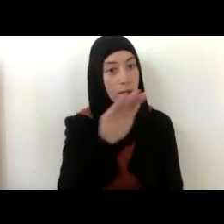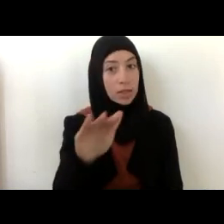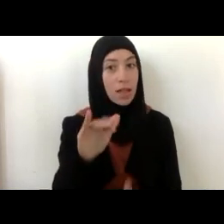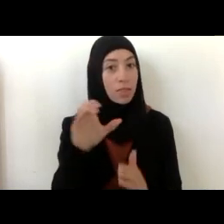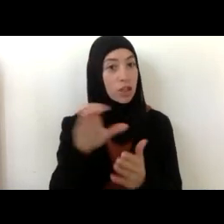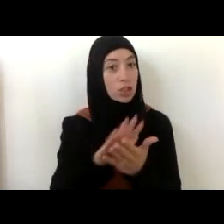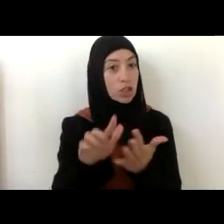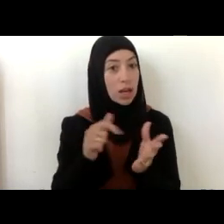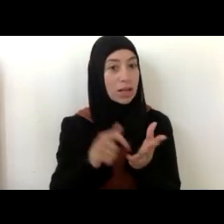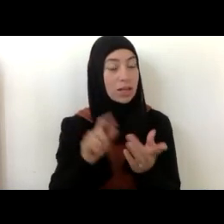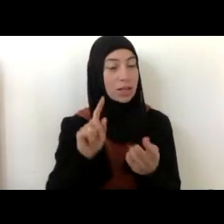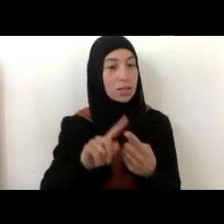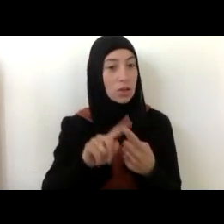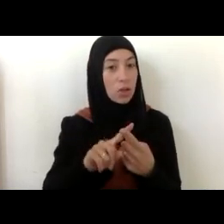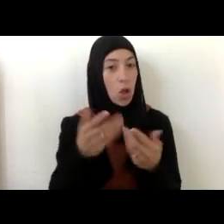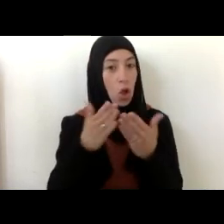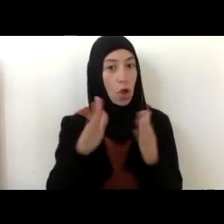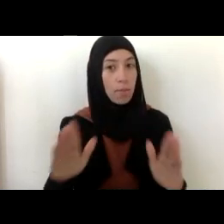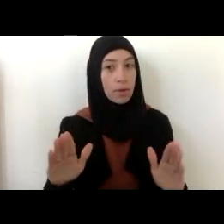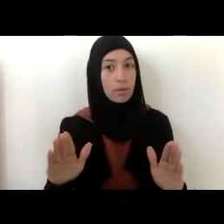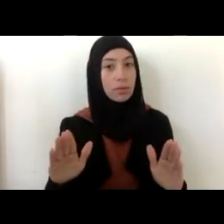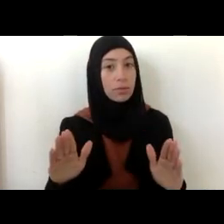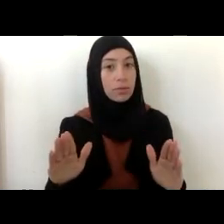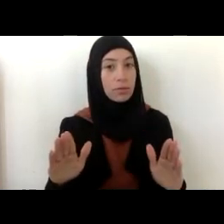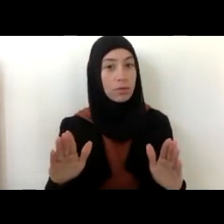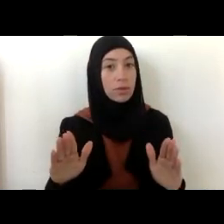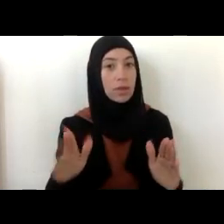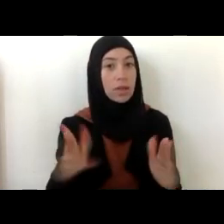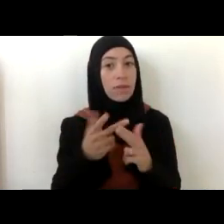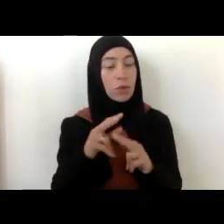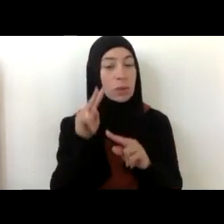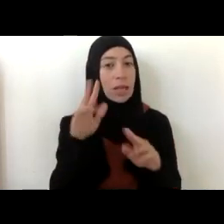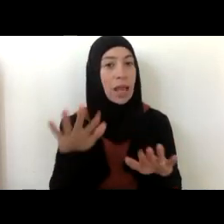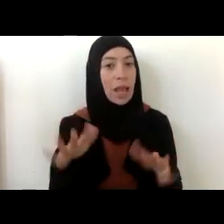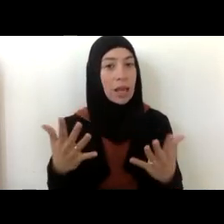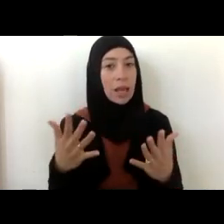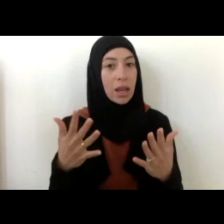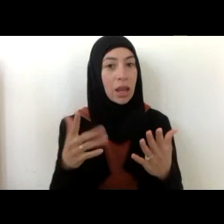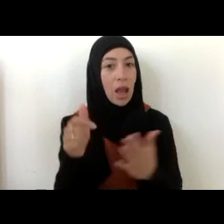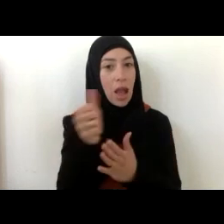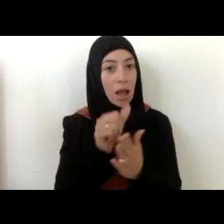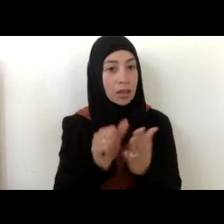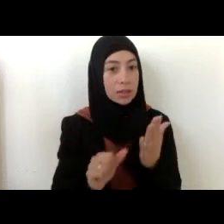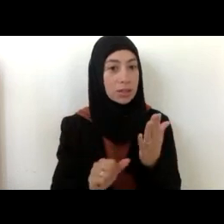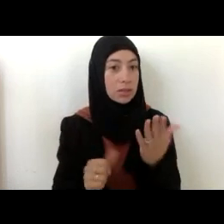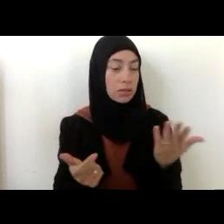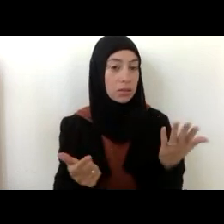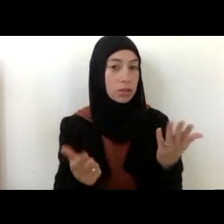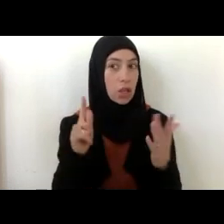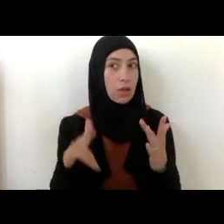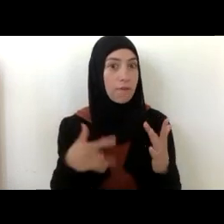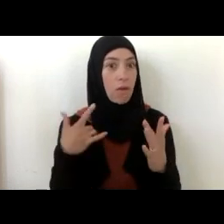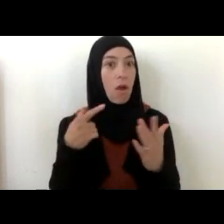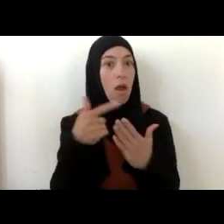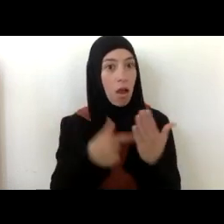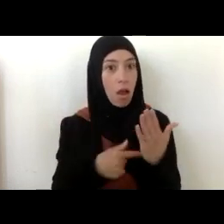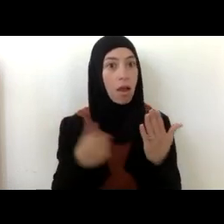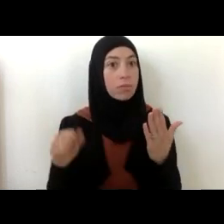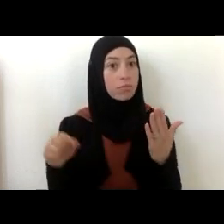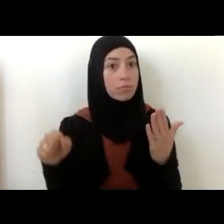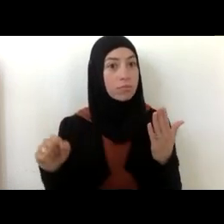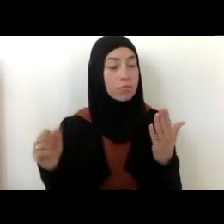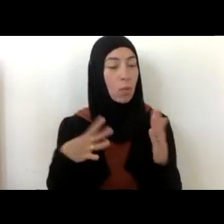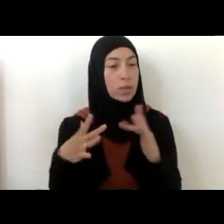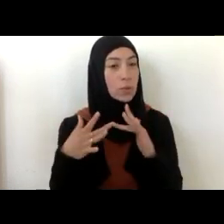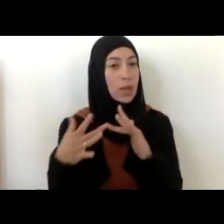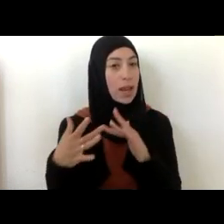The meeting's open until 2. If you see any artists in this list of participants that you would like to connect